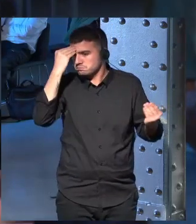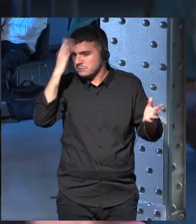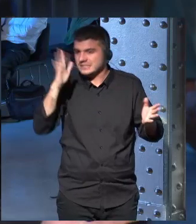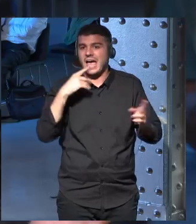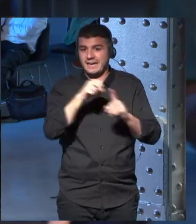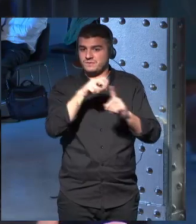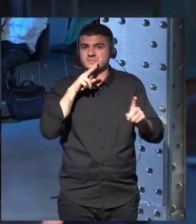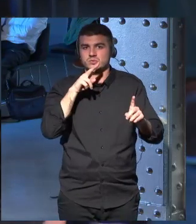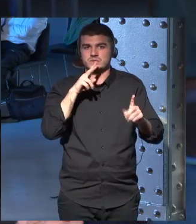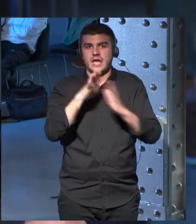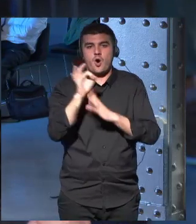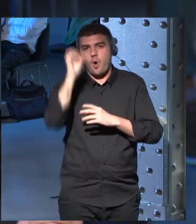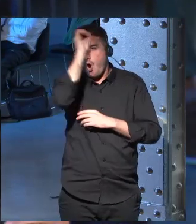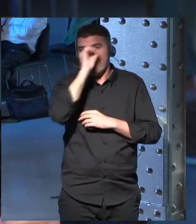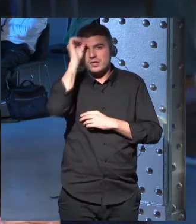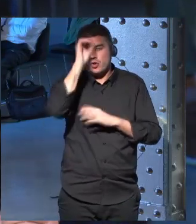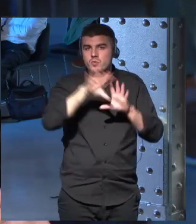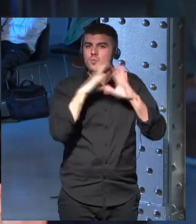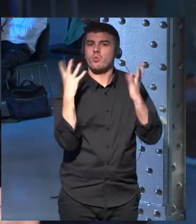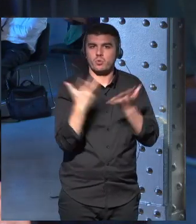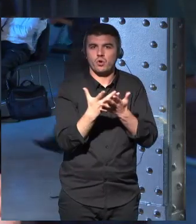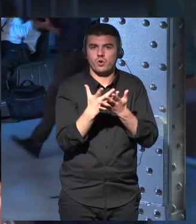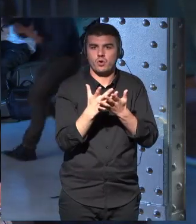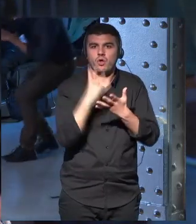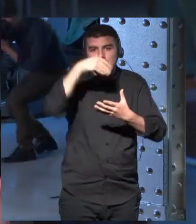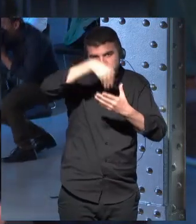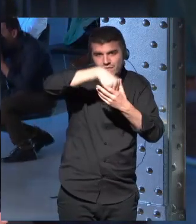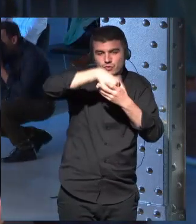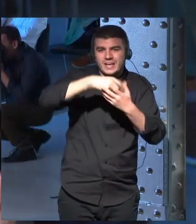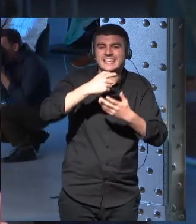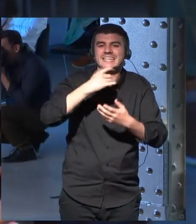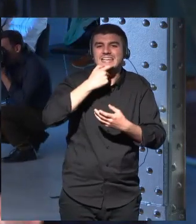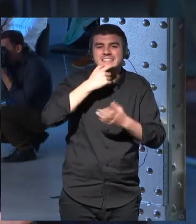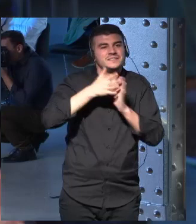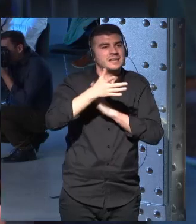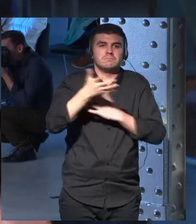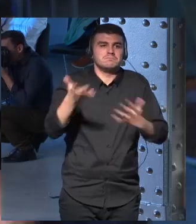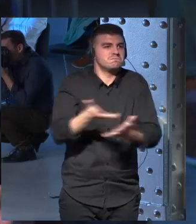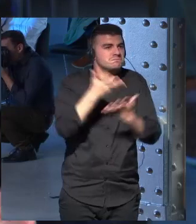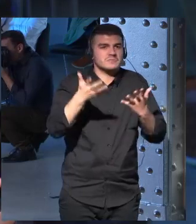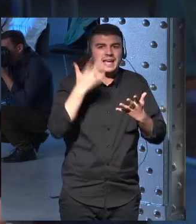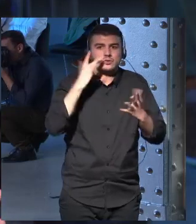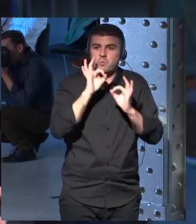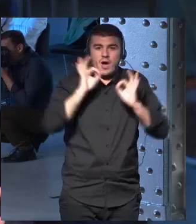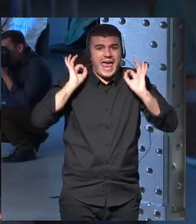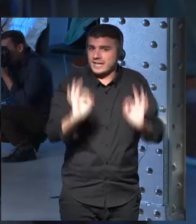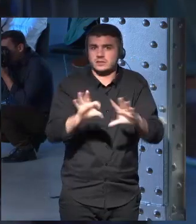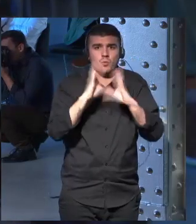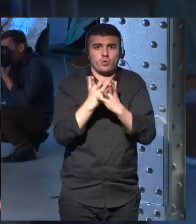simply the way the world is. So it seems to me appropriate that someone from a